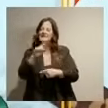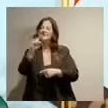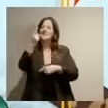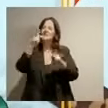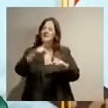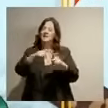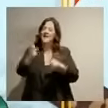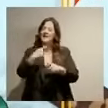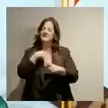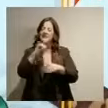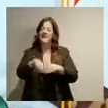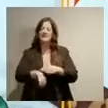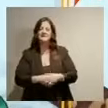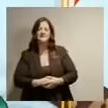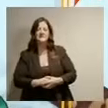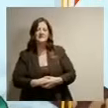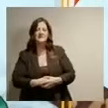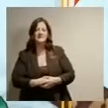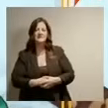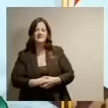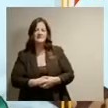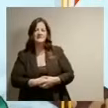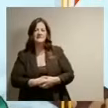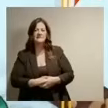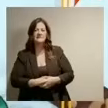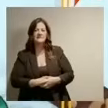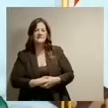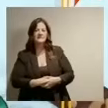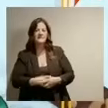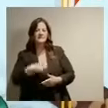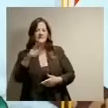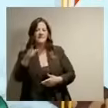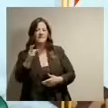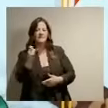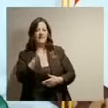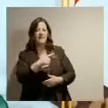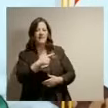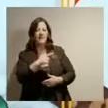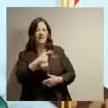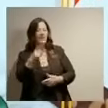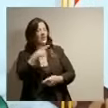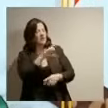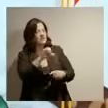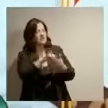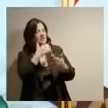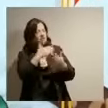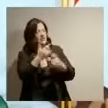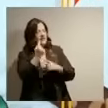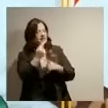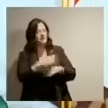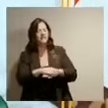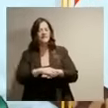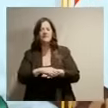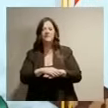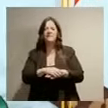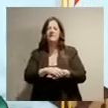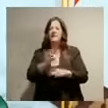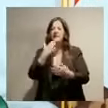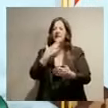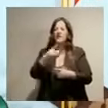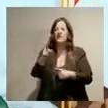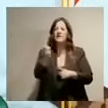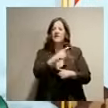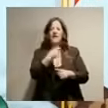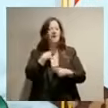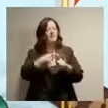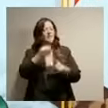It was so good last year. Yeah, God bless. Yeah, thanks. Hi, Governor. Becca Habiger with ABC 10 News. I want to circle back